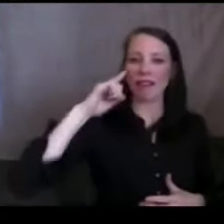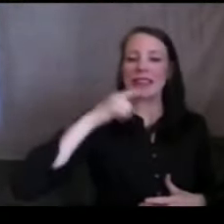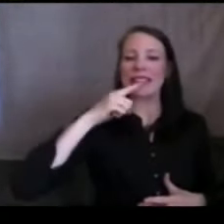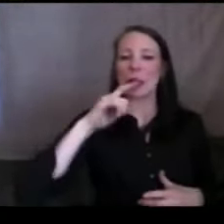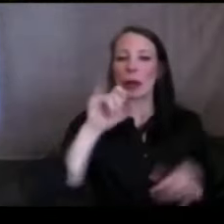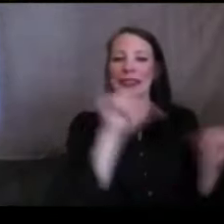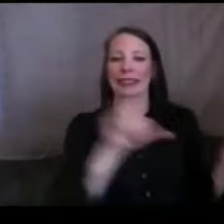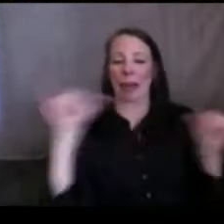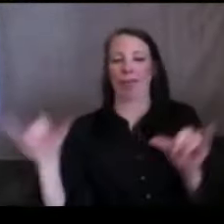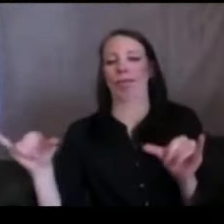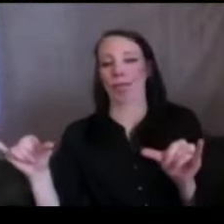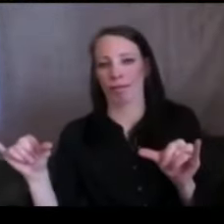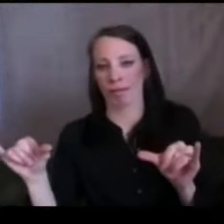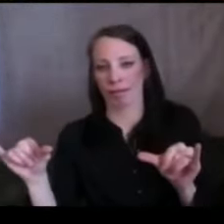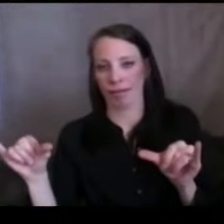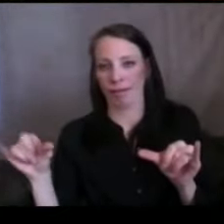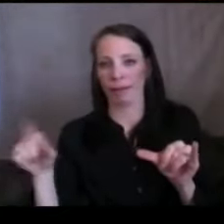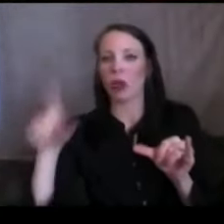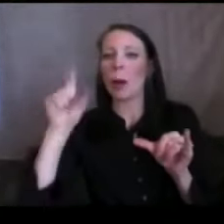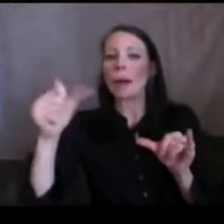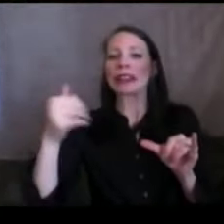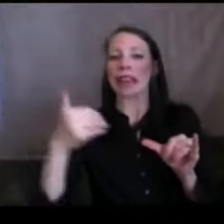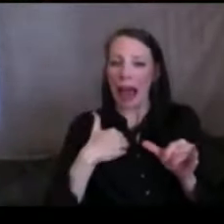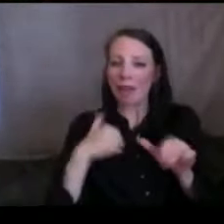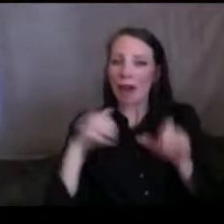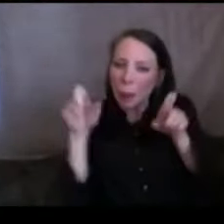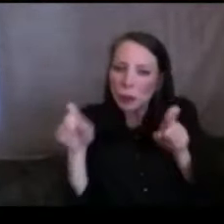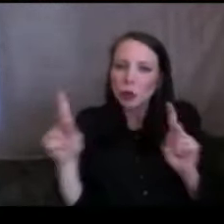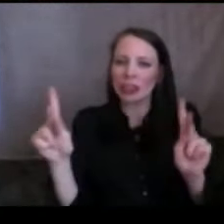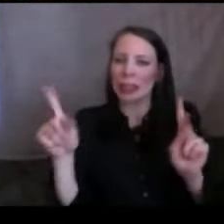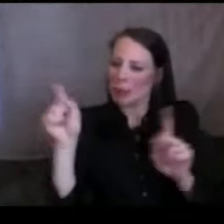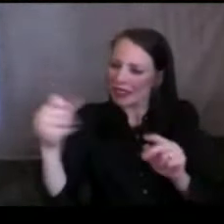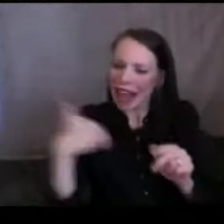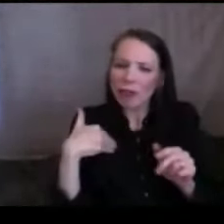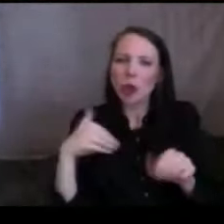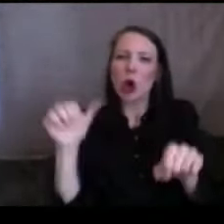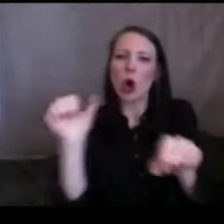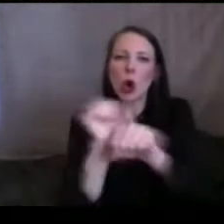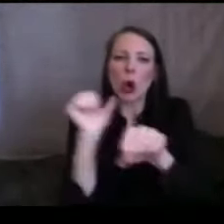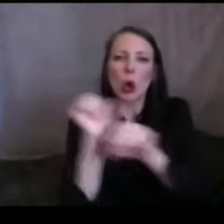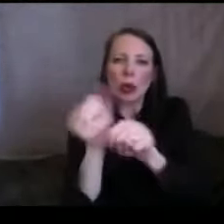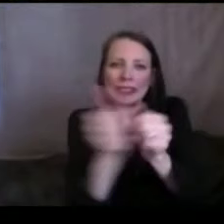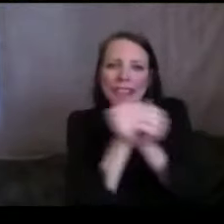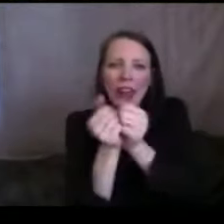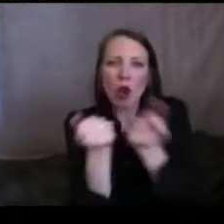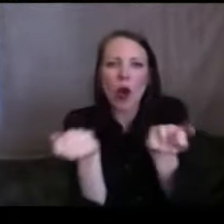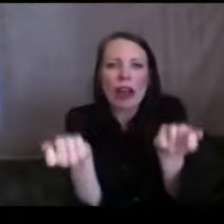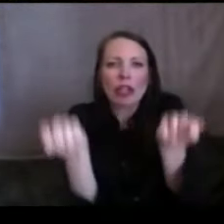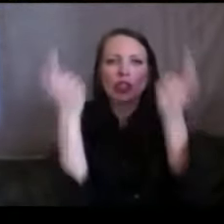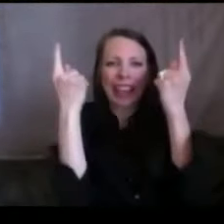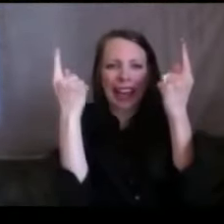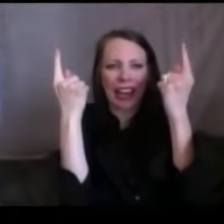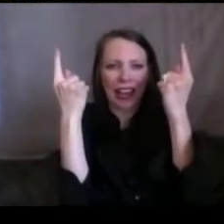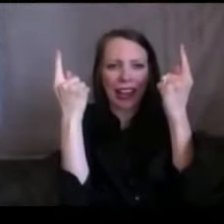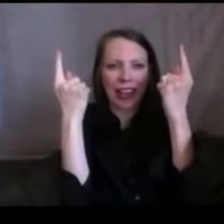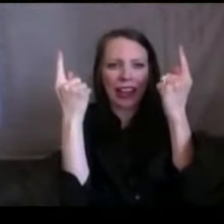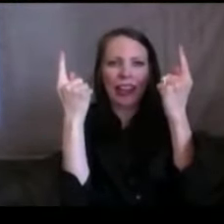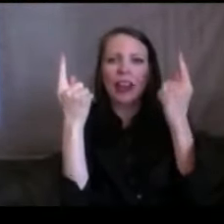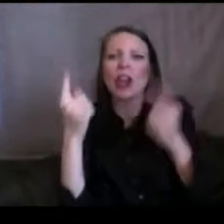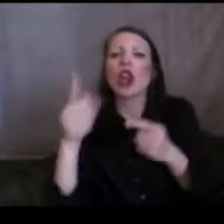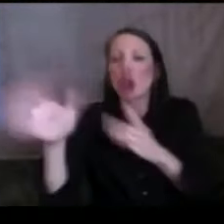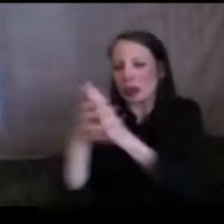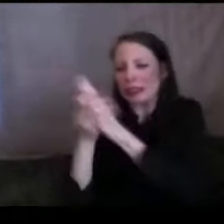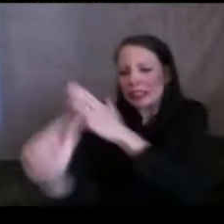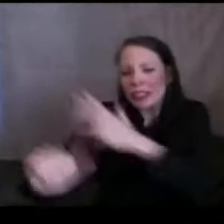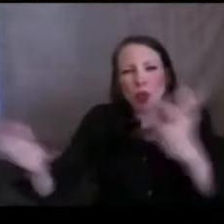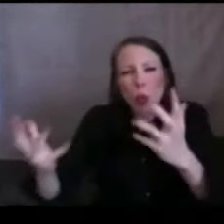the infrastructure, but you have to give them the opportunity, and you have to work with them to understand what their weaknesses are and what their strengths are,